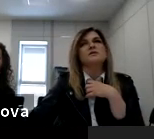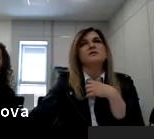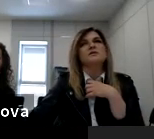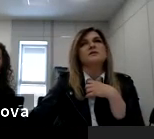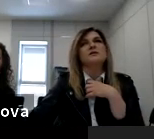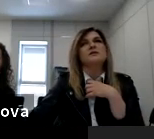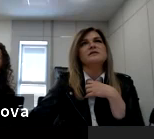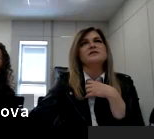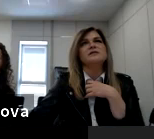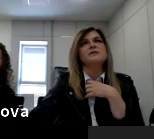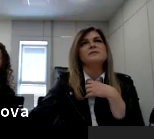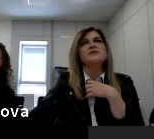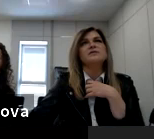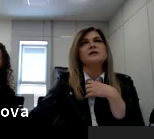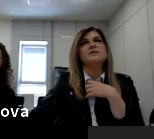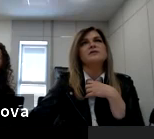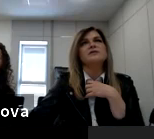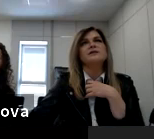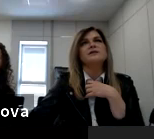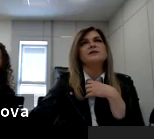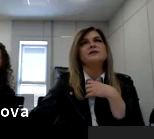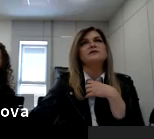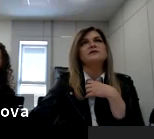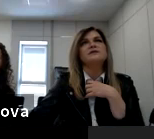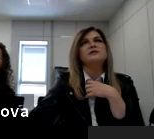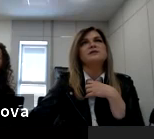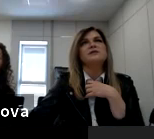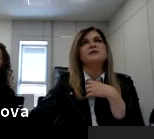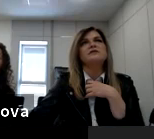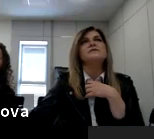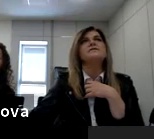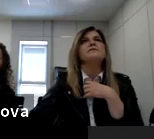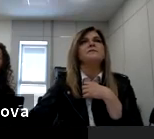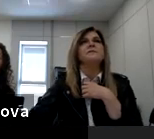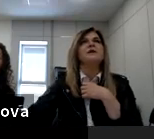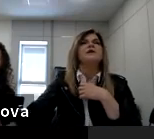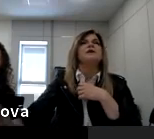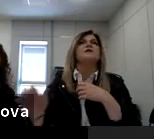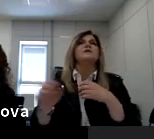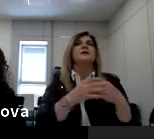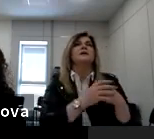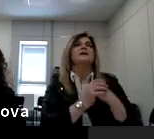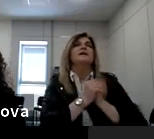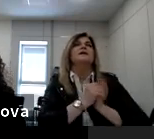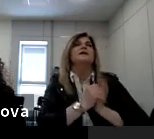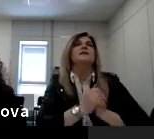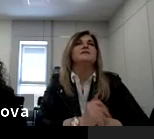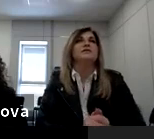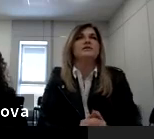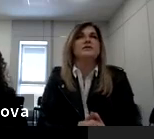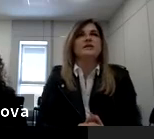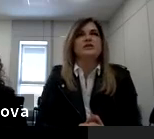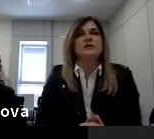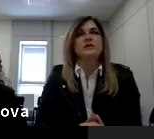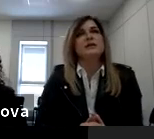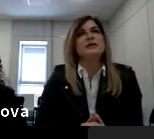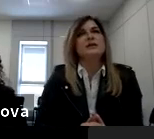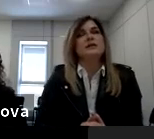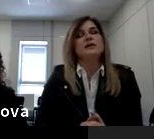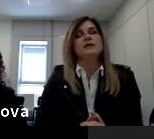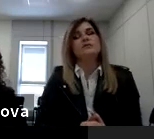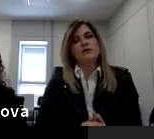This question, do you understand? The maximum number that can be connected to single run? Okay, it is a very good